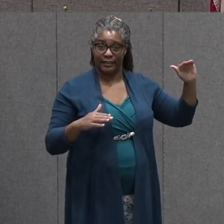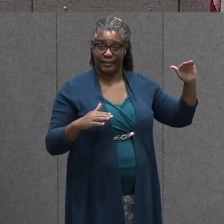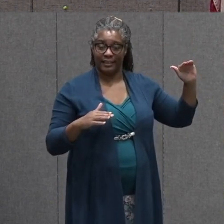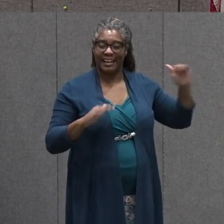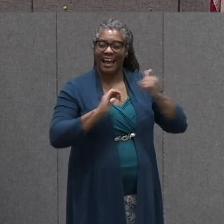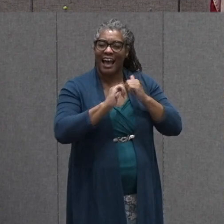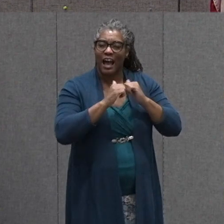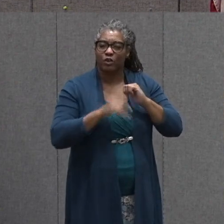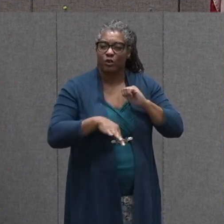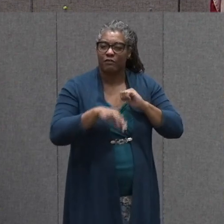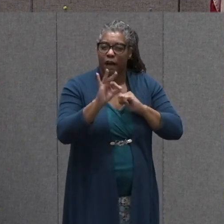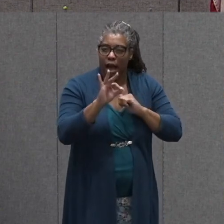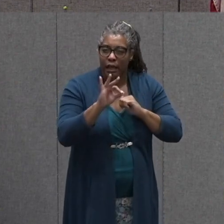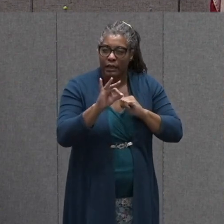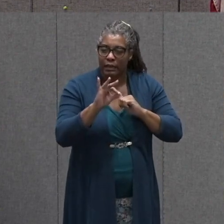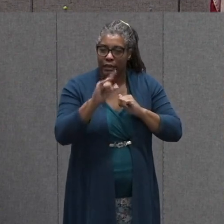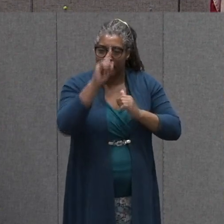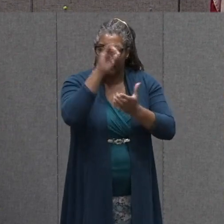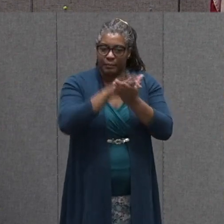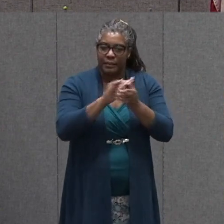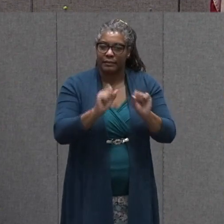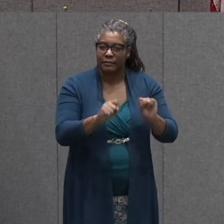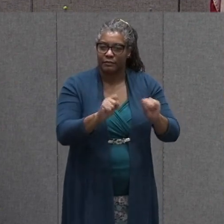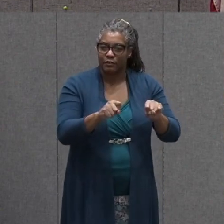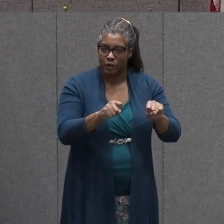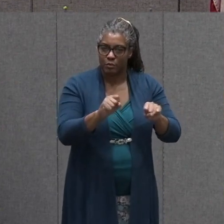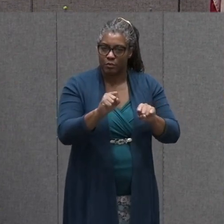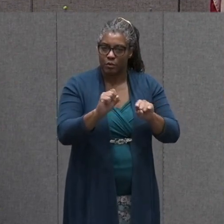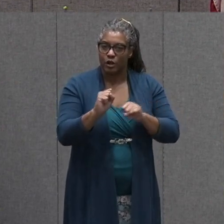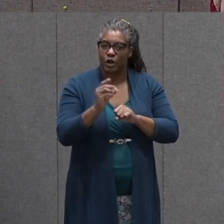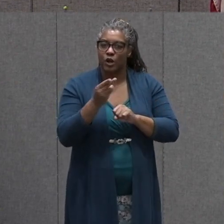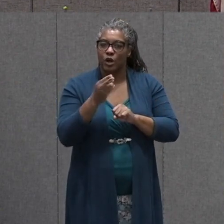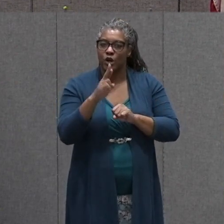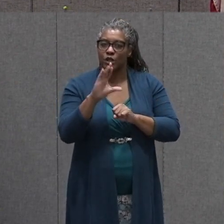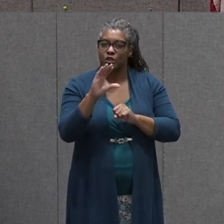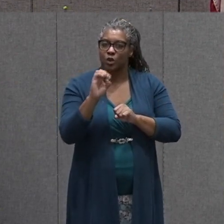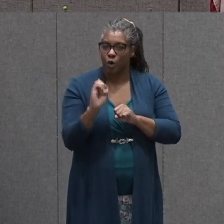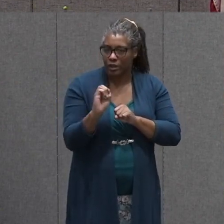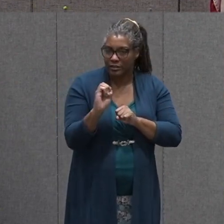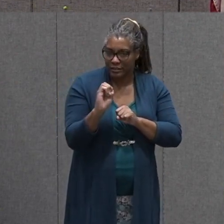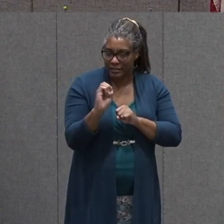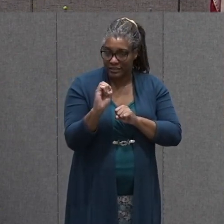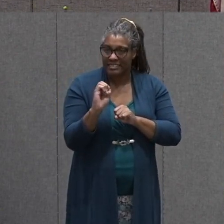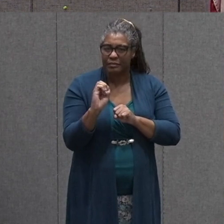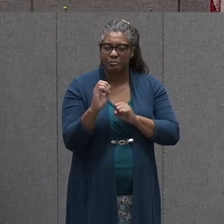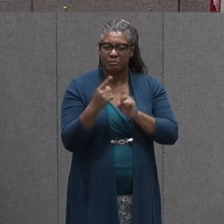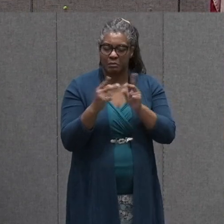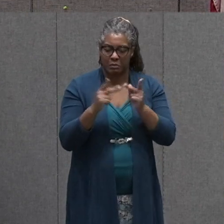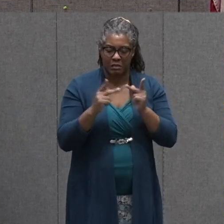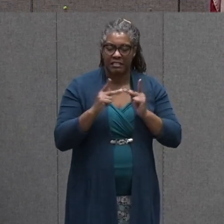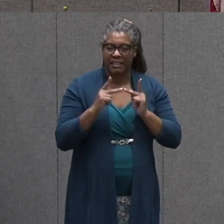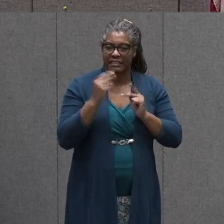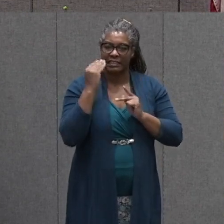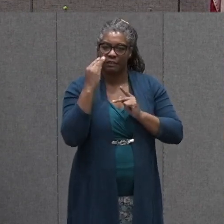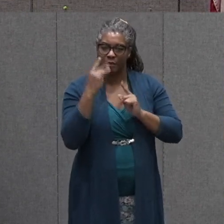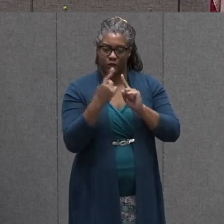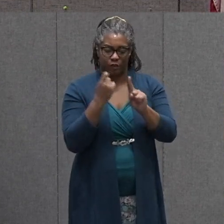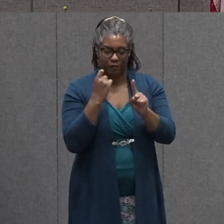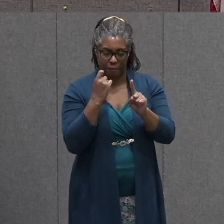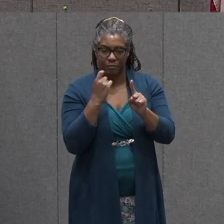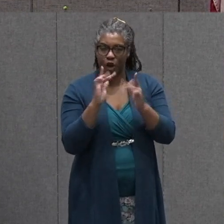plant that grows much faster than the new little plants. It is a big, fat weed. And it takes all